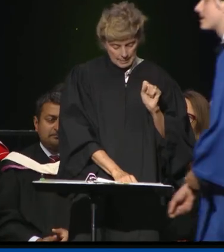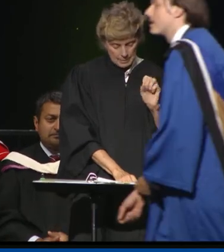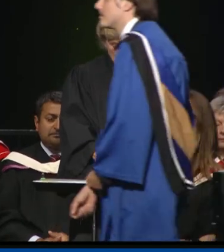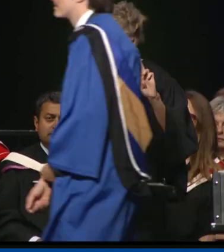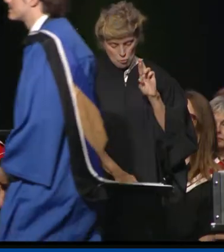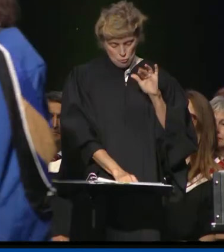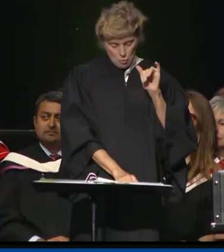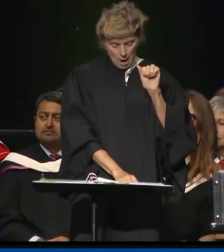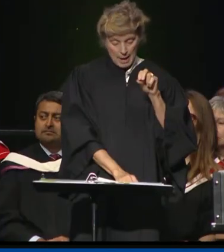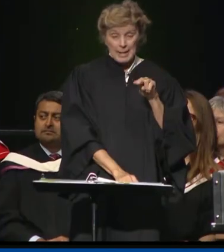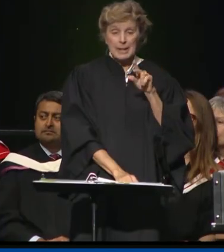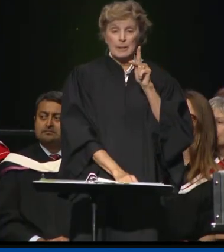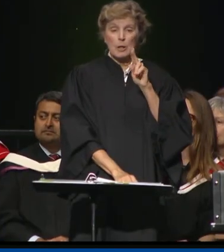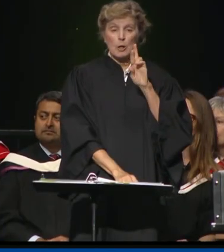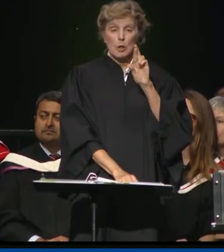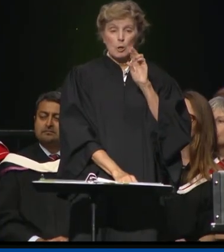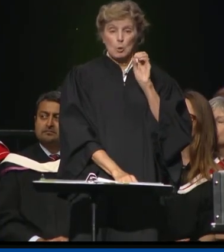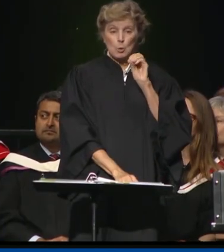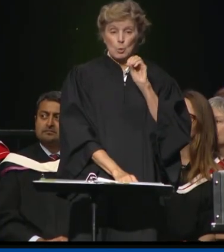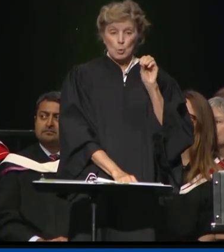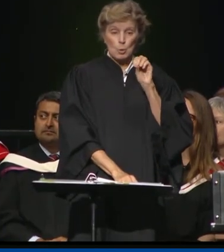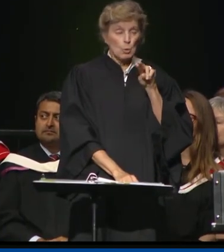Ryan Kroon.